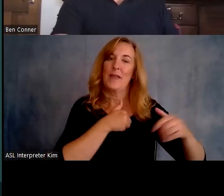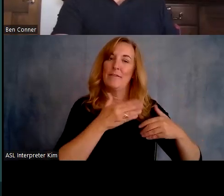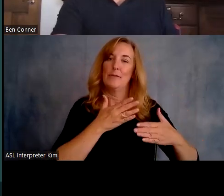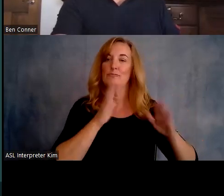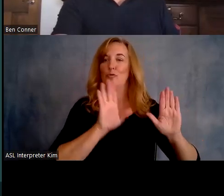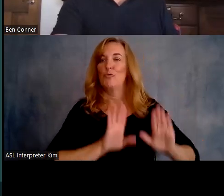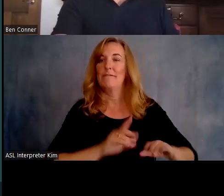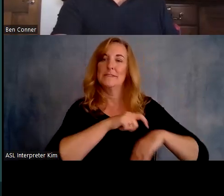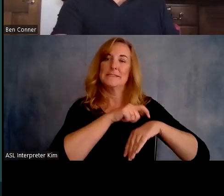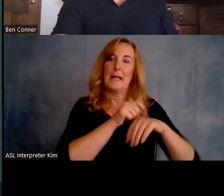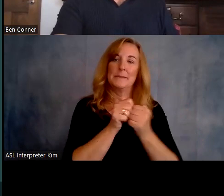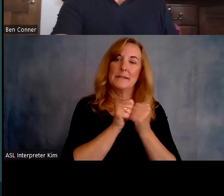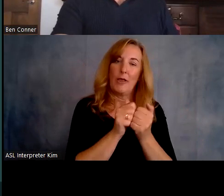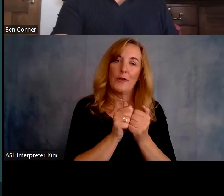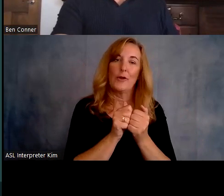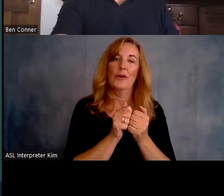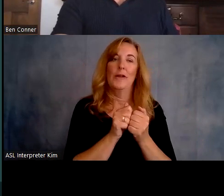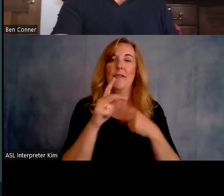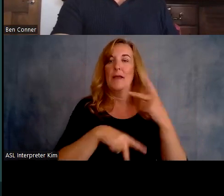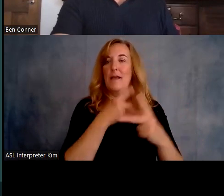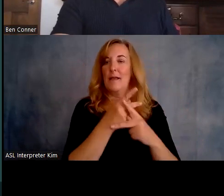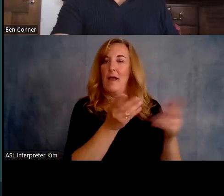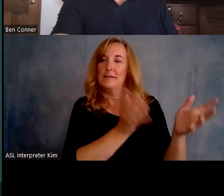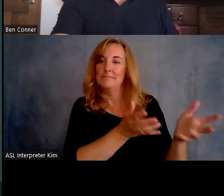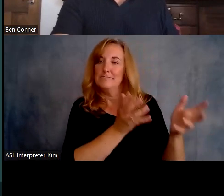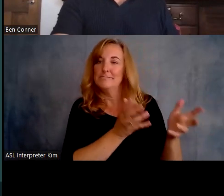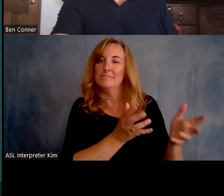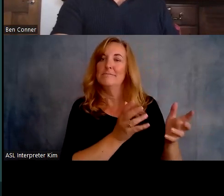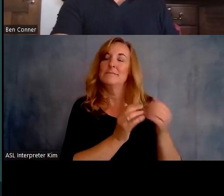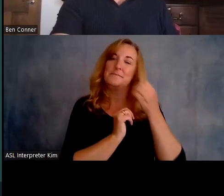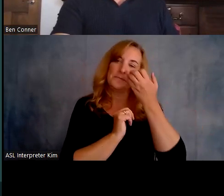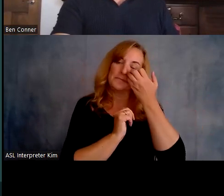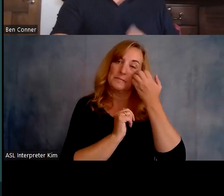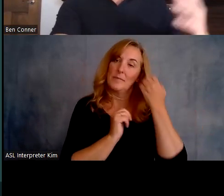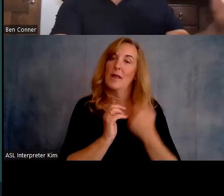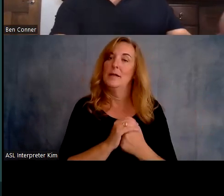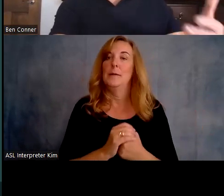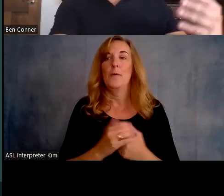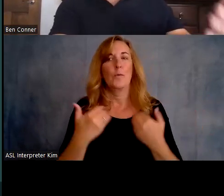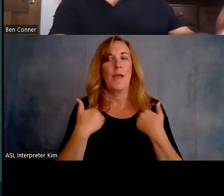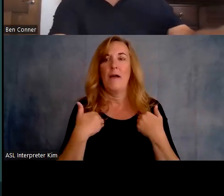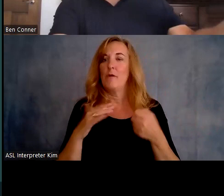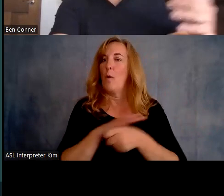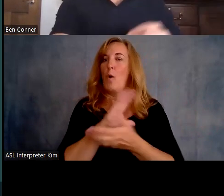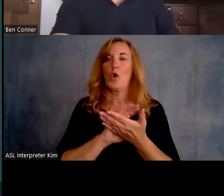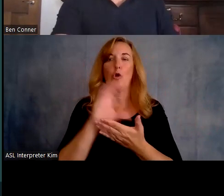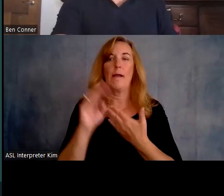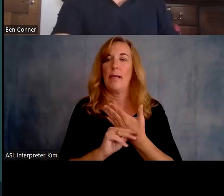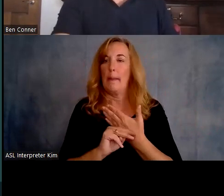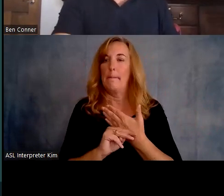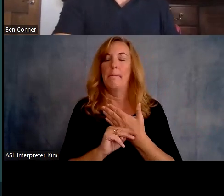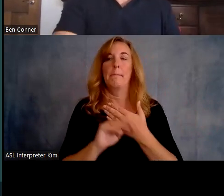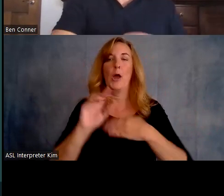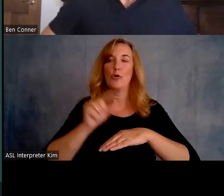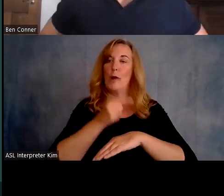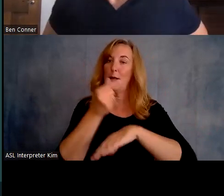kinds of conversations that happen around these issues at Western Theological Seminary. We have a whole curriculum, a graduate certificate in disability